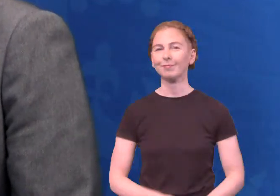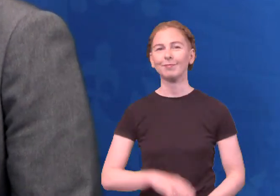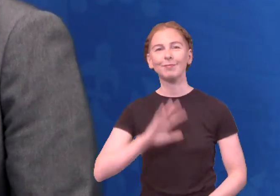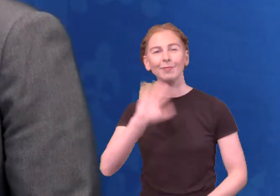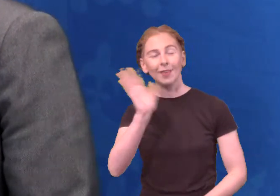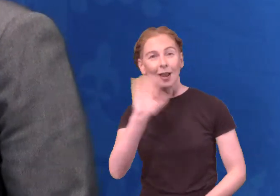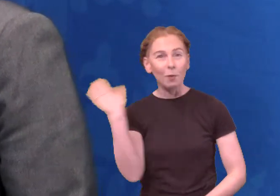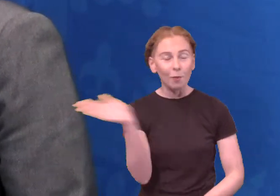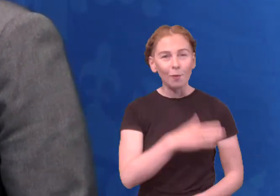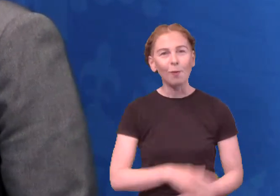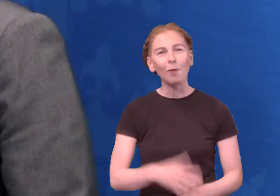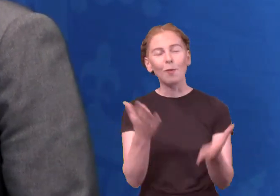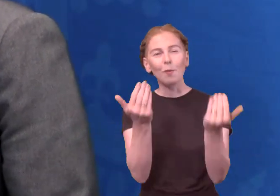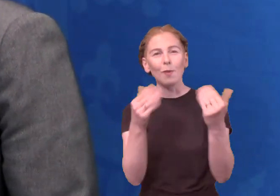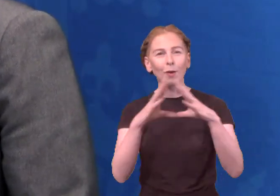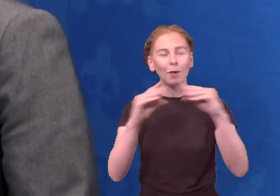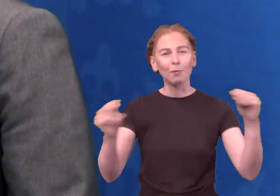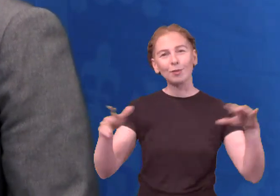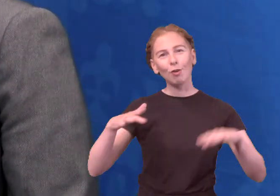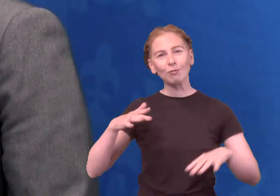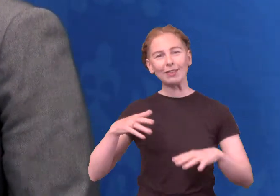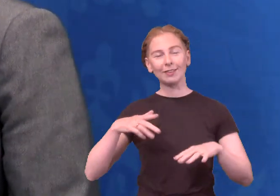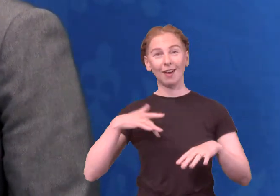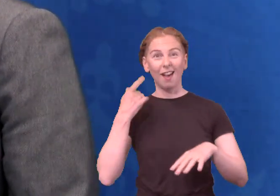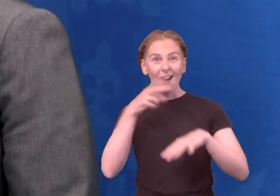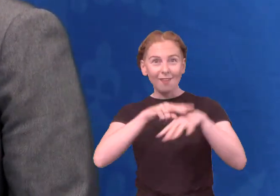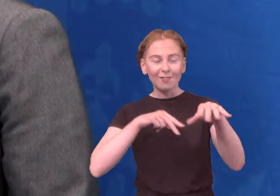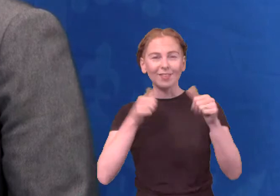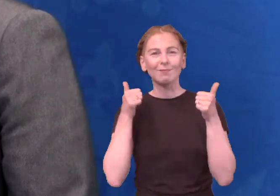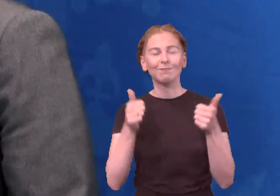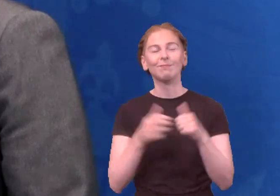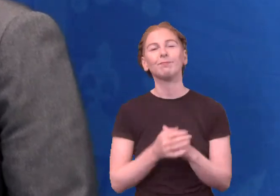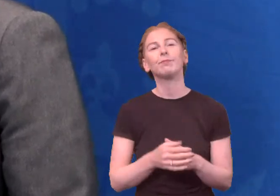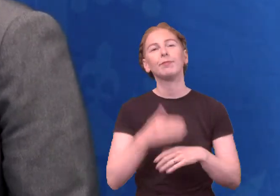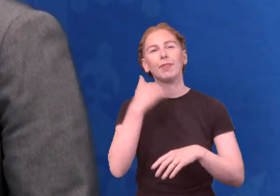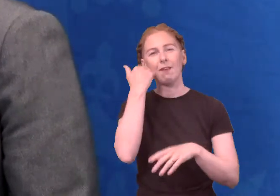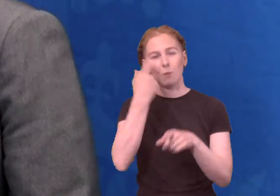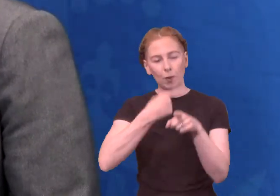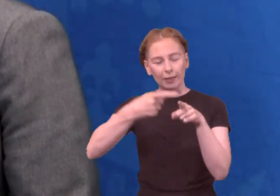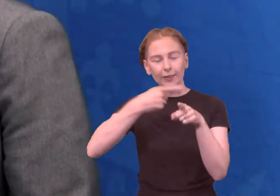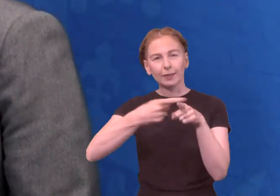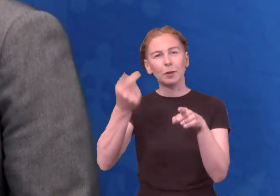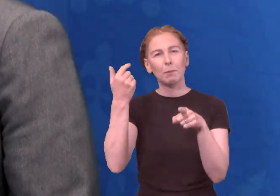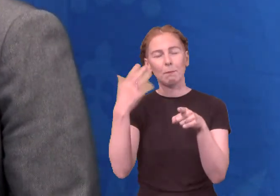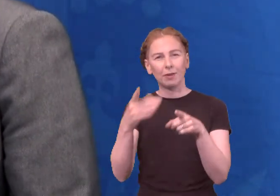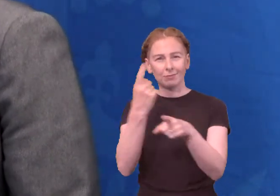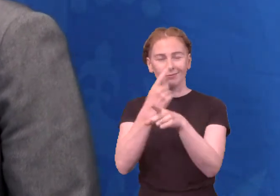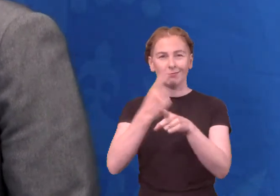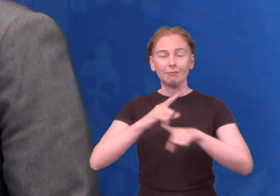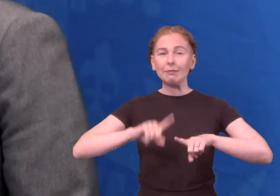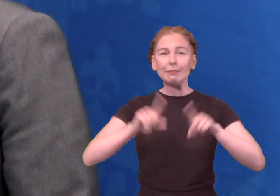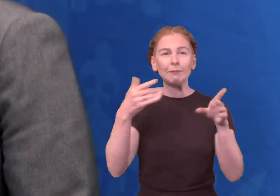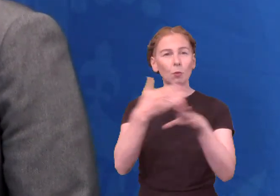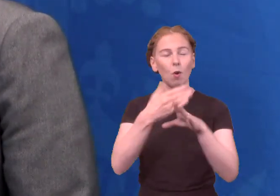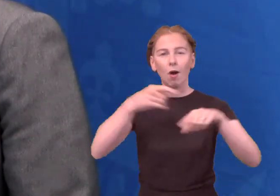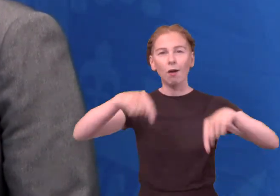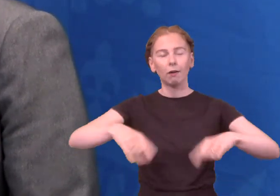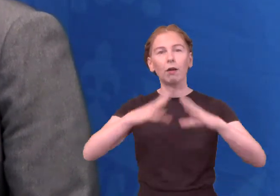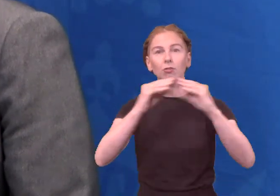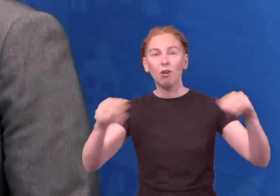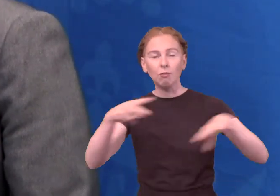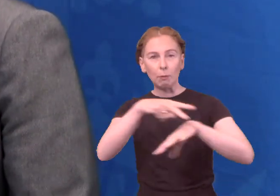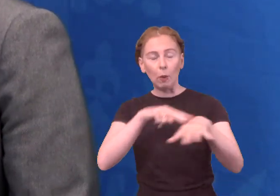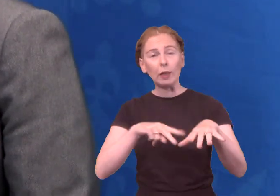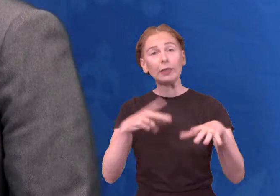Hello everyone and welcome to Surrey Police Live. Each week we've been highlighting the work we do at Surrey Police, and this week we'll be looking at modern